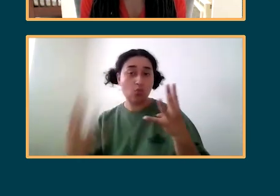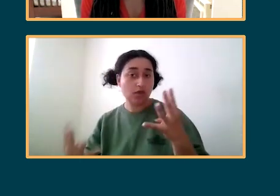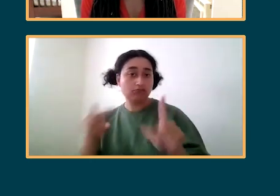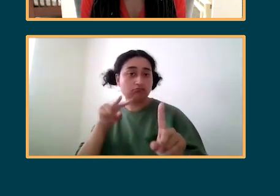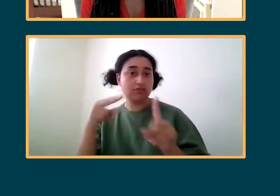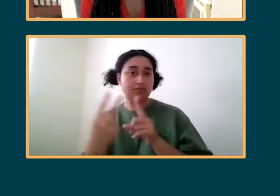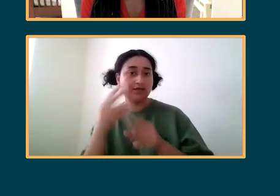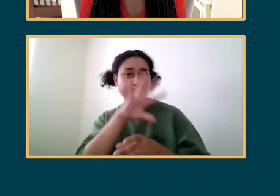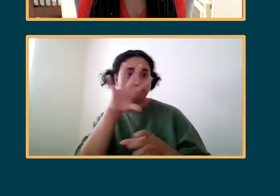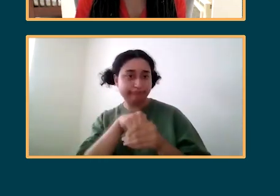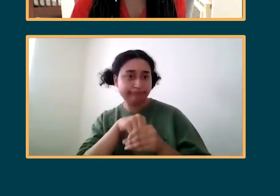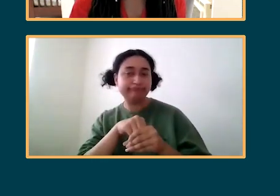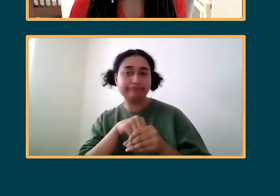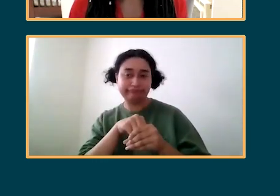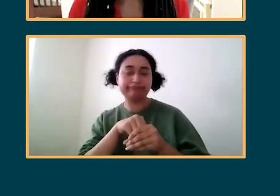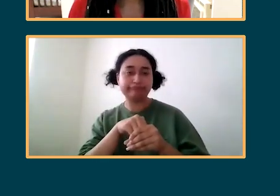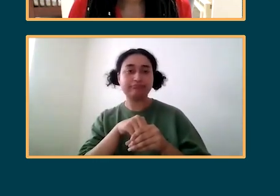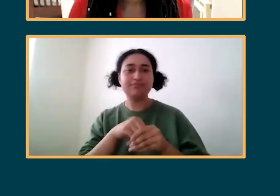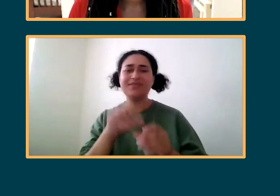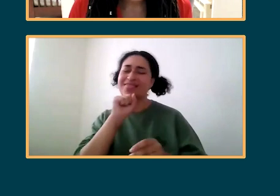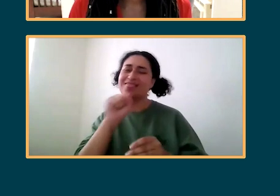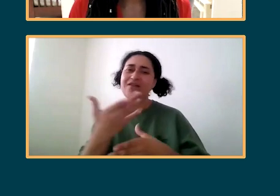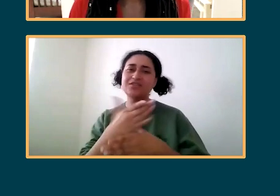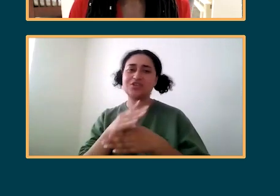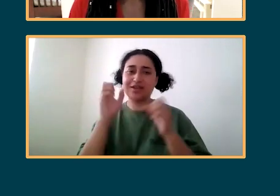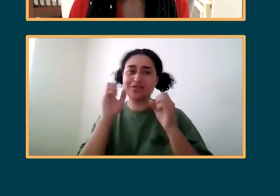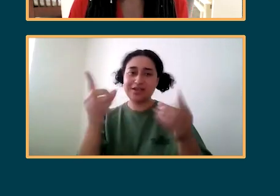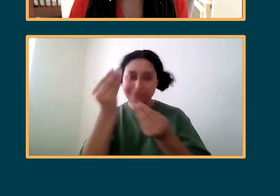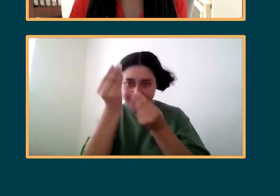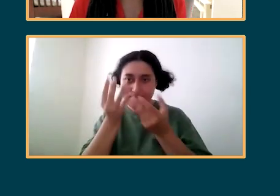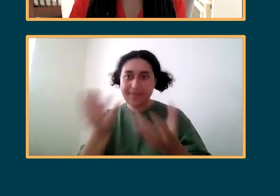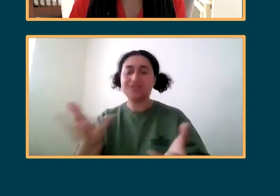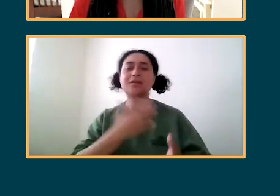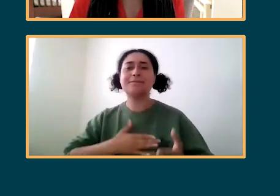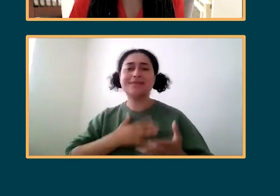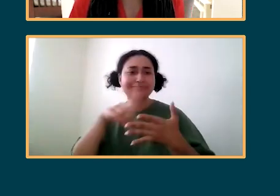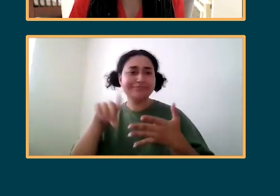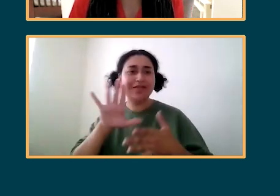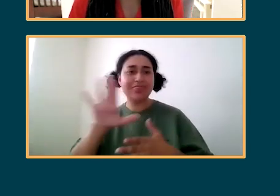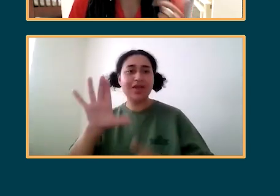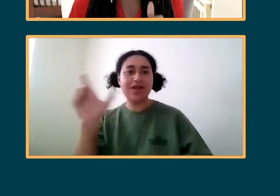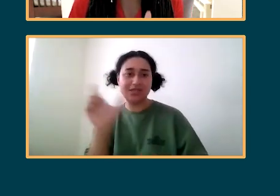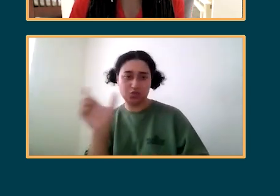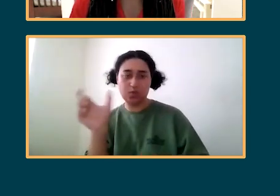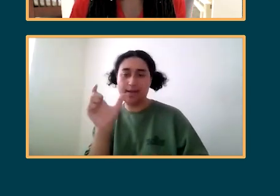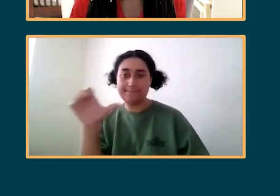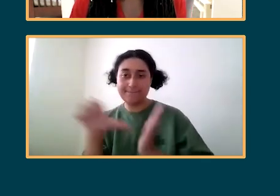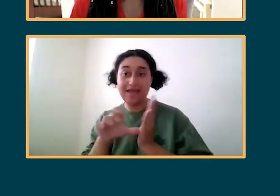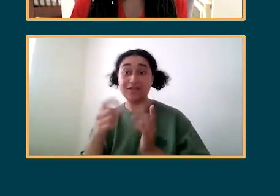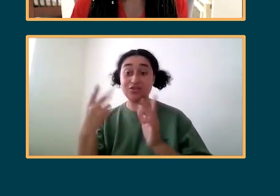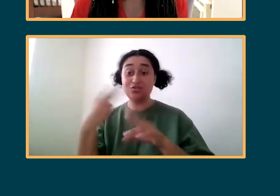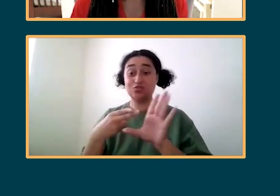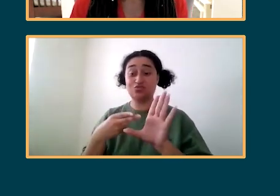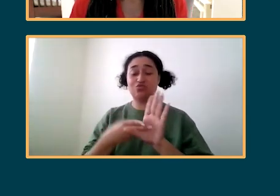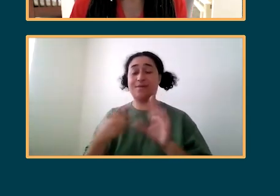LGBTQIA2S+ experience. They love sharing education and information. Please check them out on their Instagram page. You can join me over there to learn